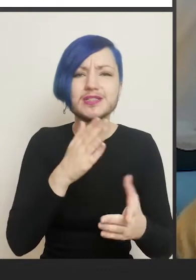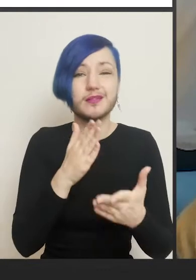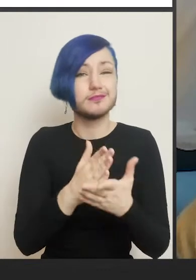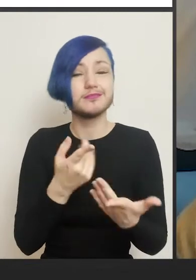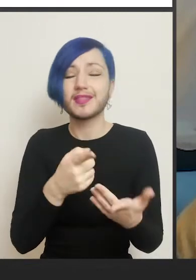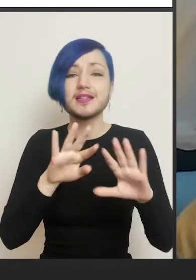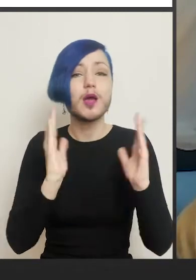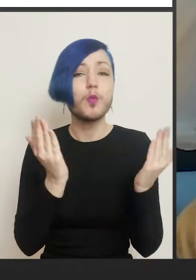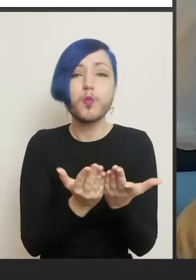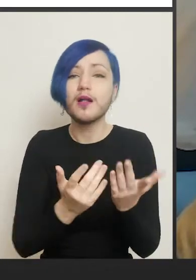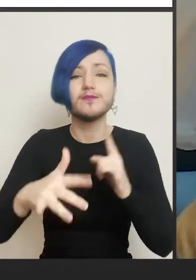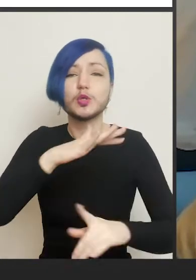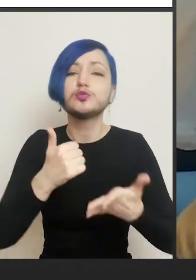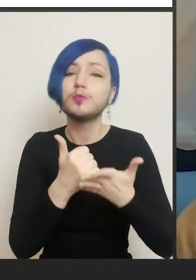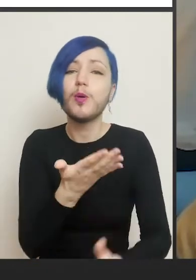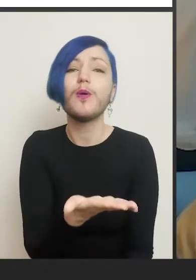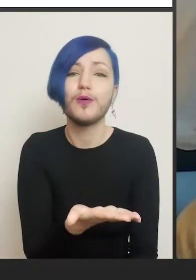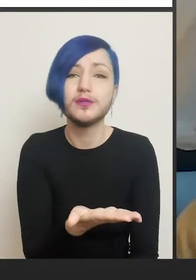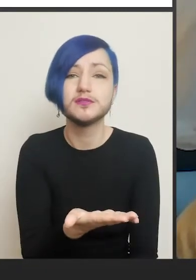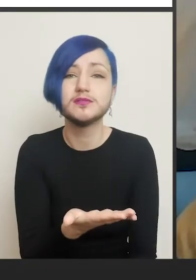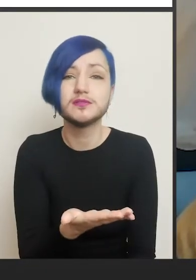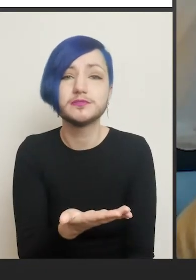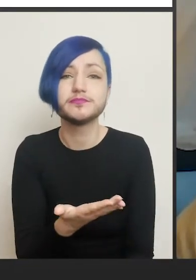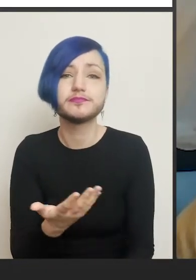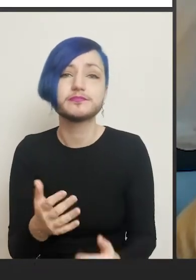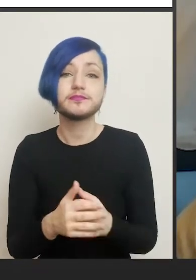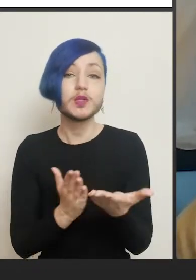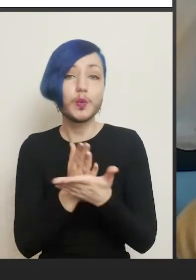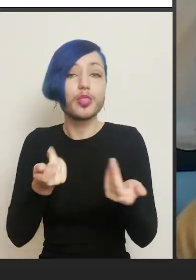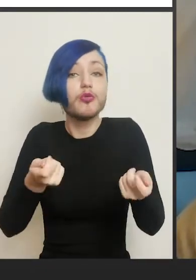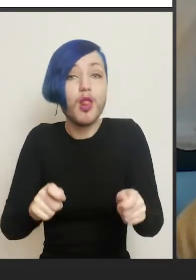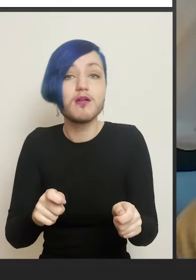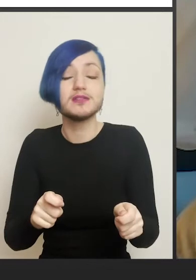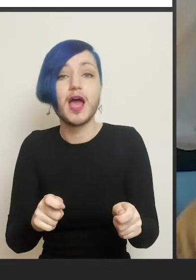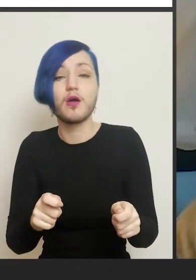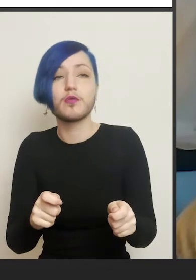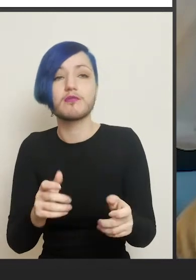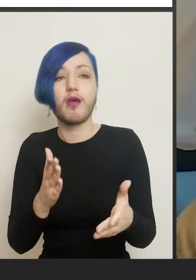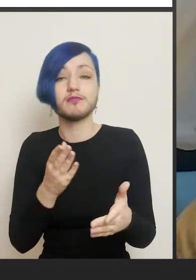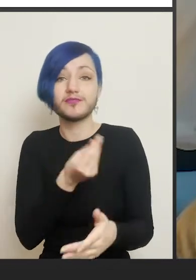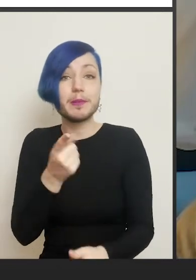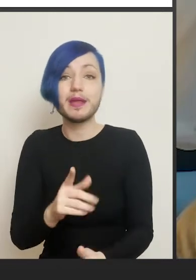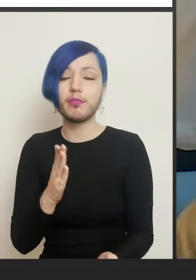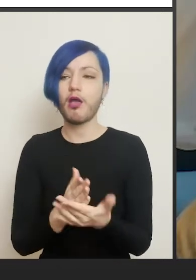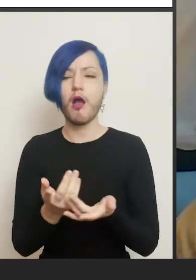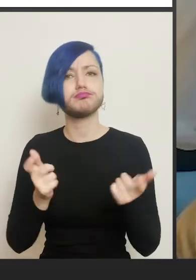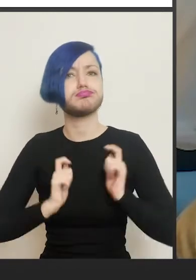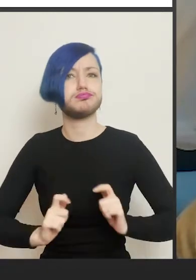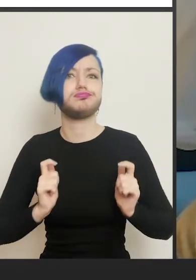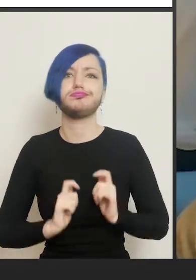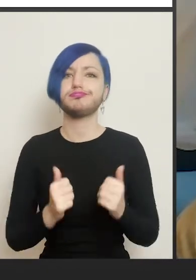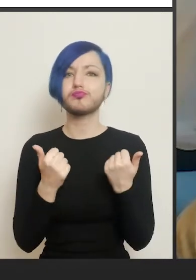all of the social support gets built in. And this lockdown has really suited some people